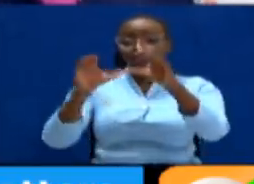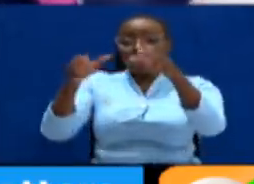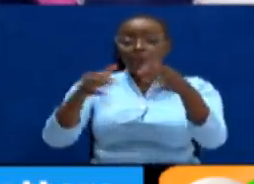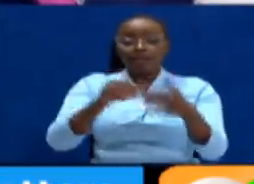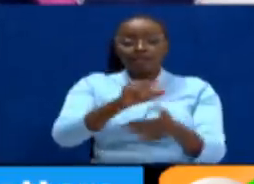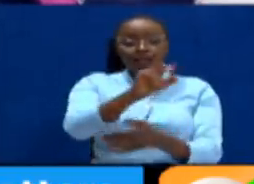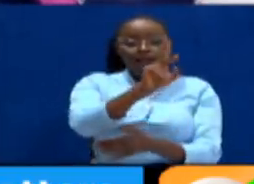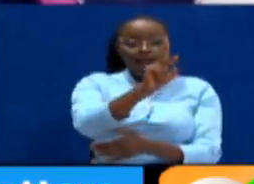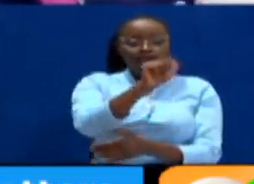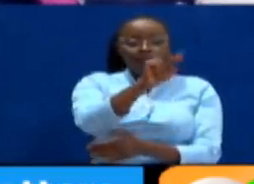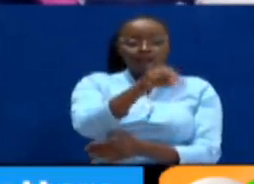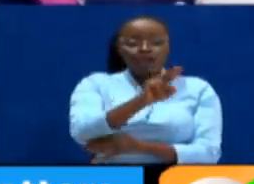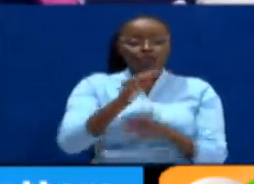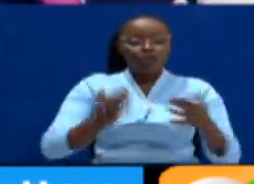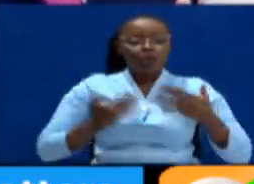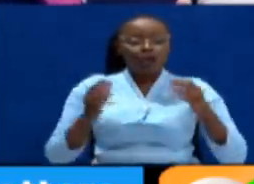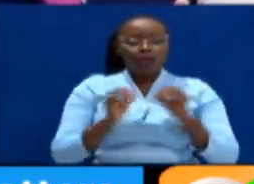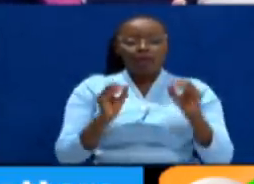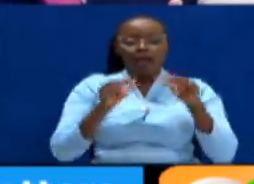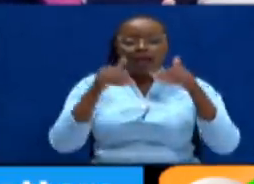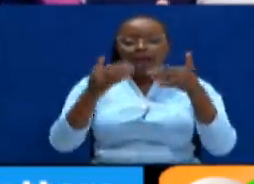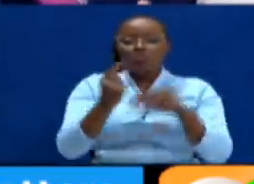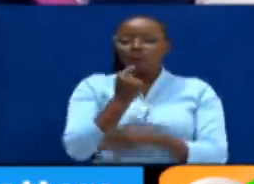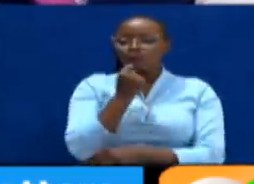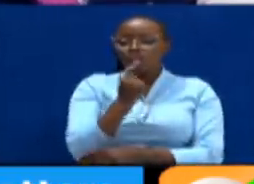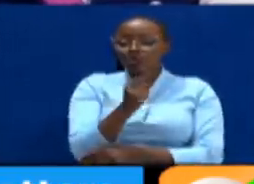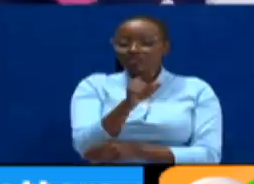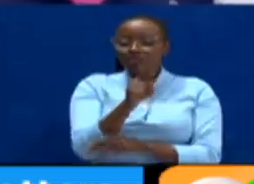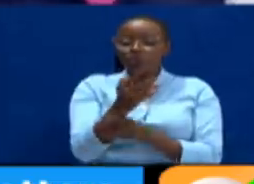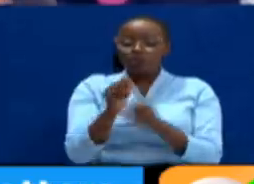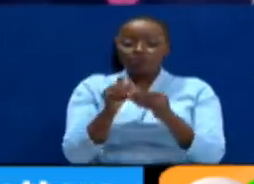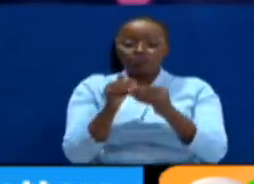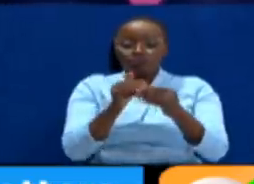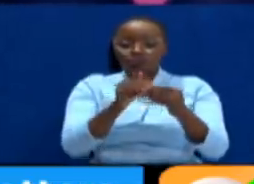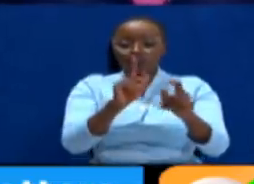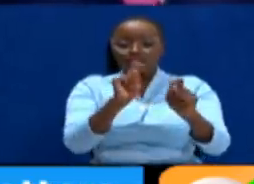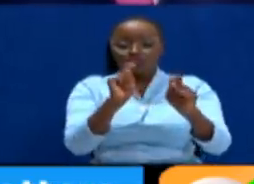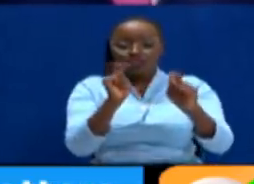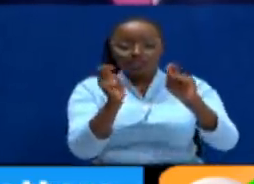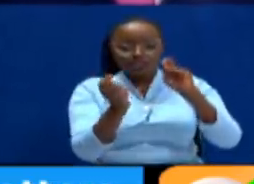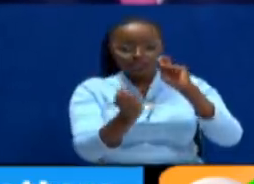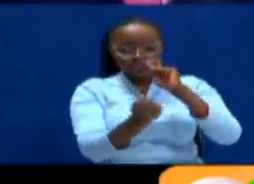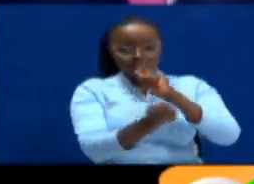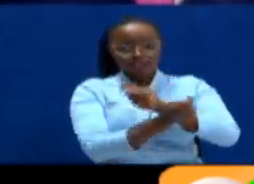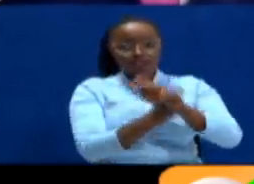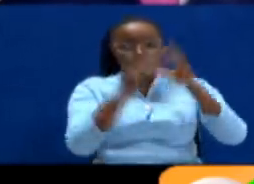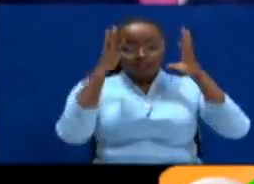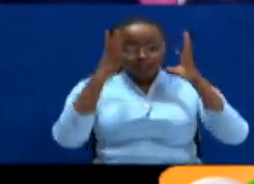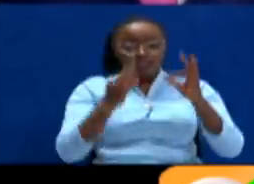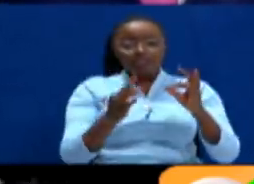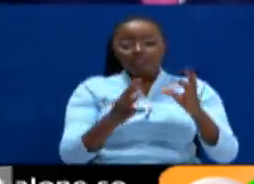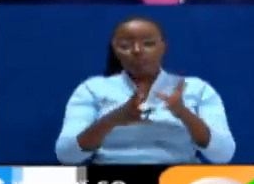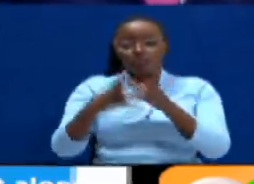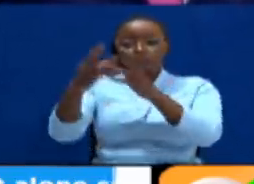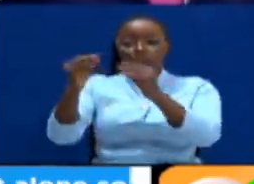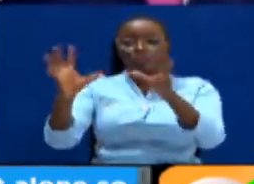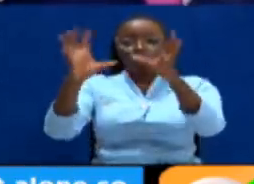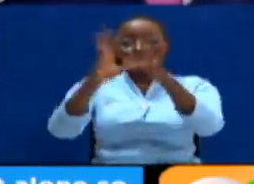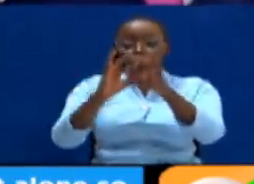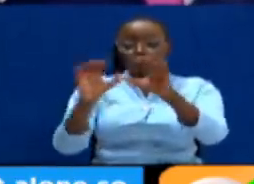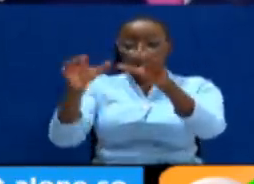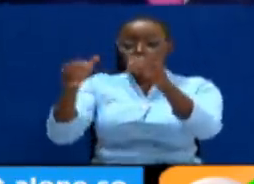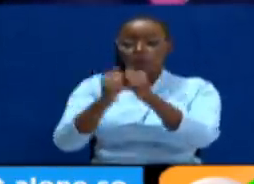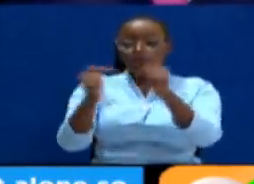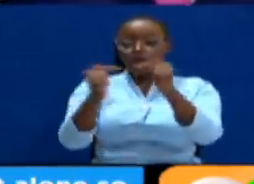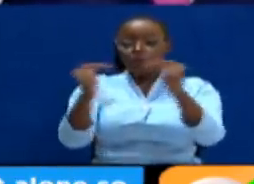were unhappy with how Moi was running the transition, mm-hmm, and they went to join forces